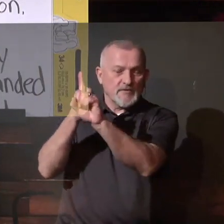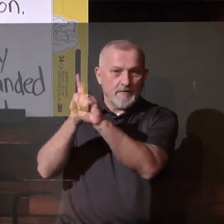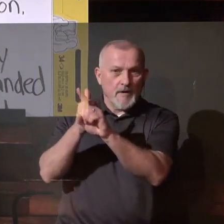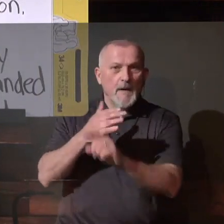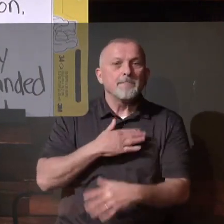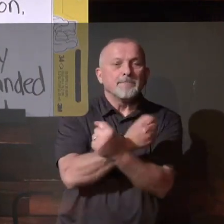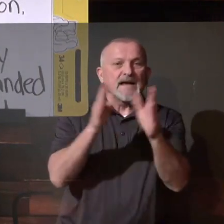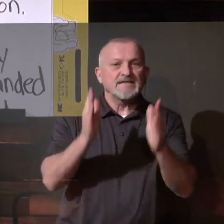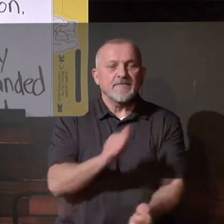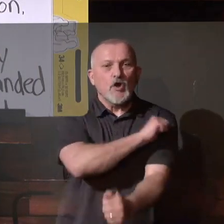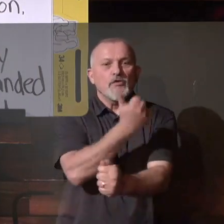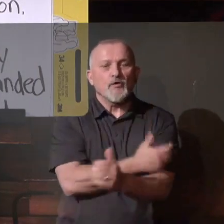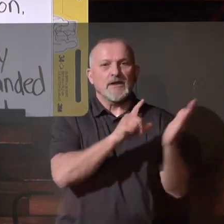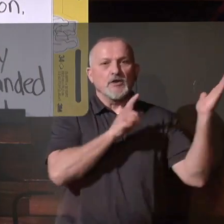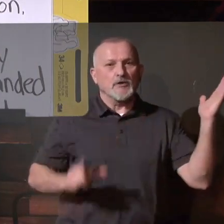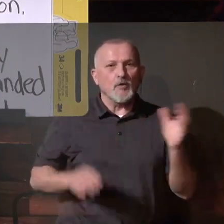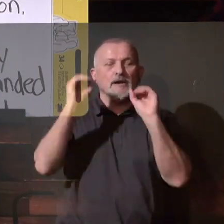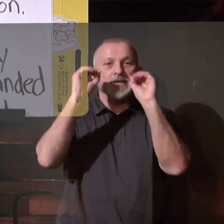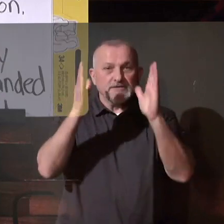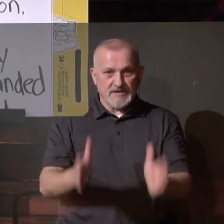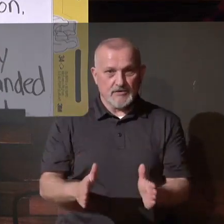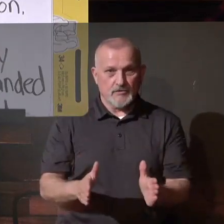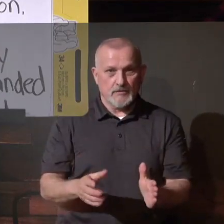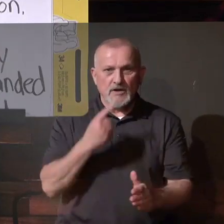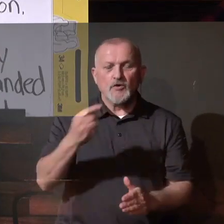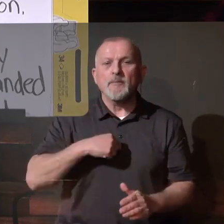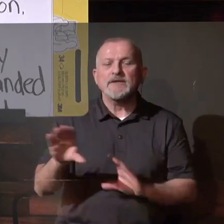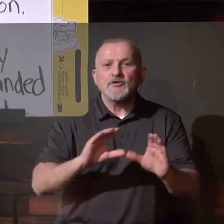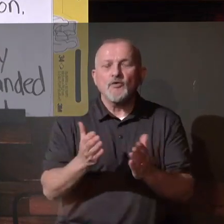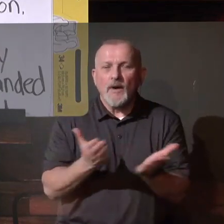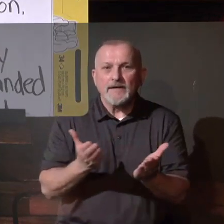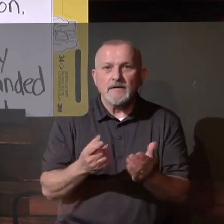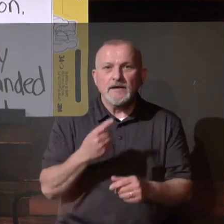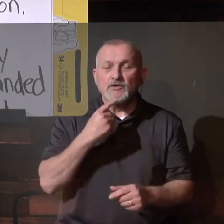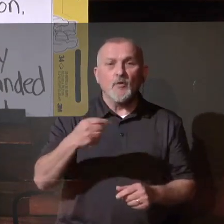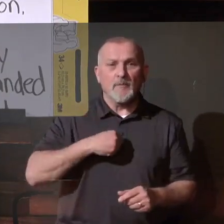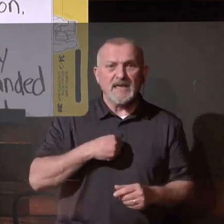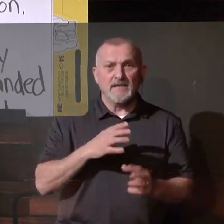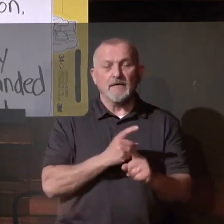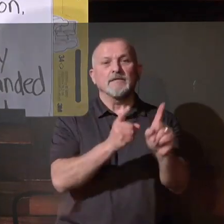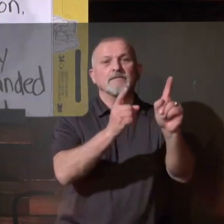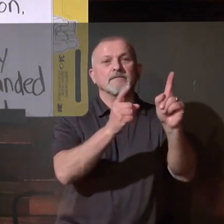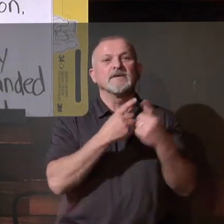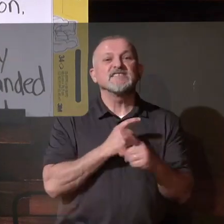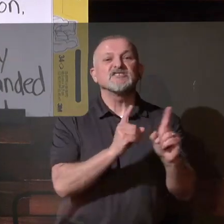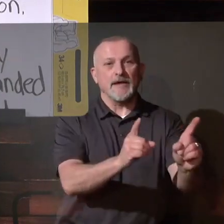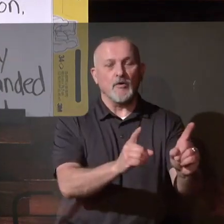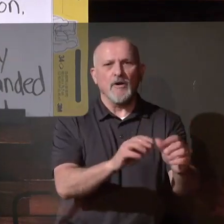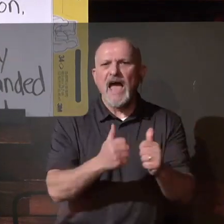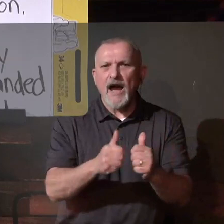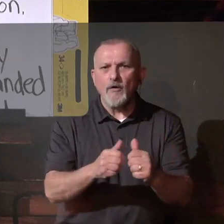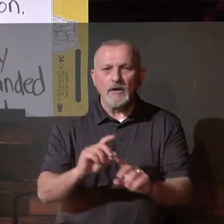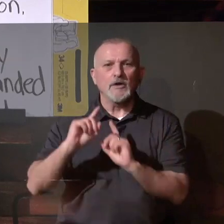my Lord, my Master, my teacher, what did my teacher tell me to do? He told me to disciple. How?